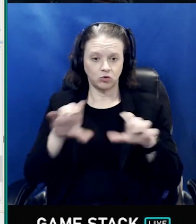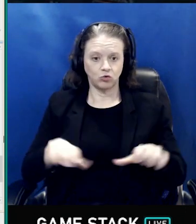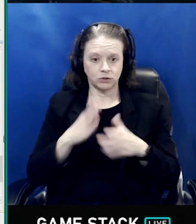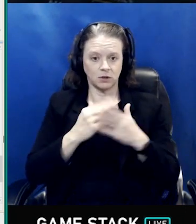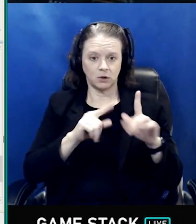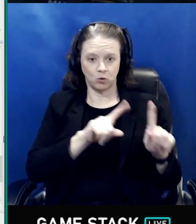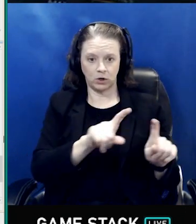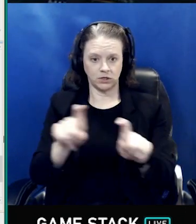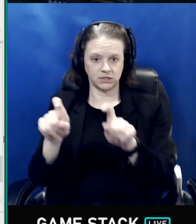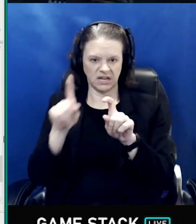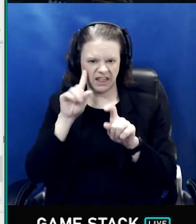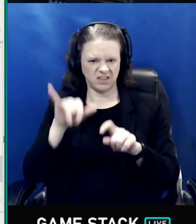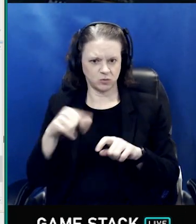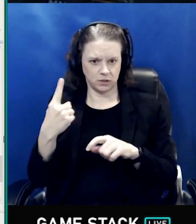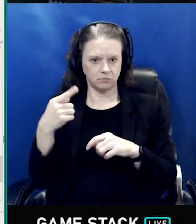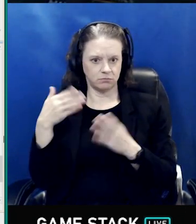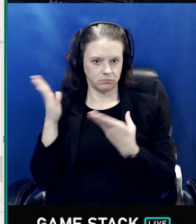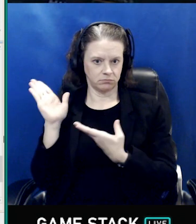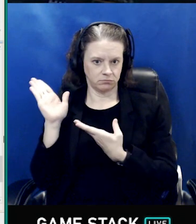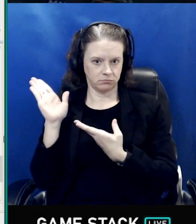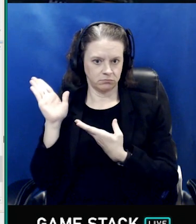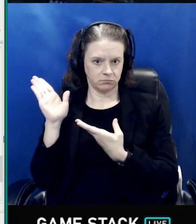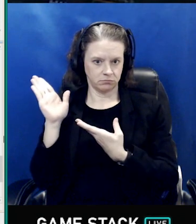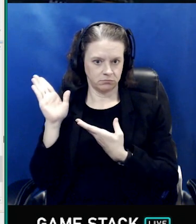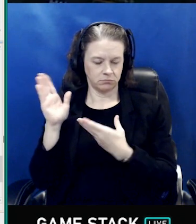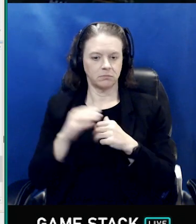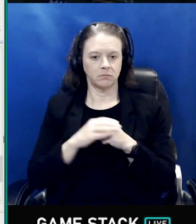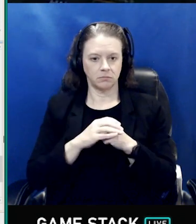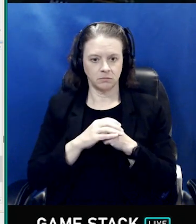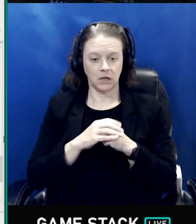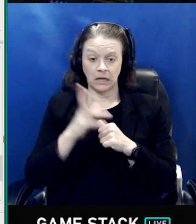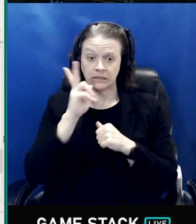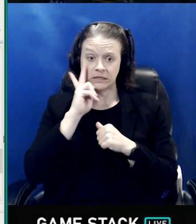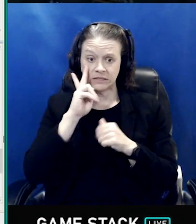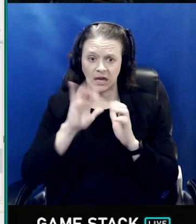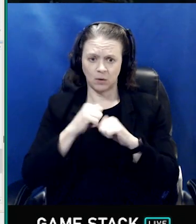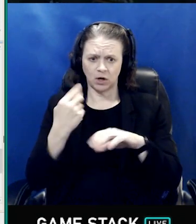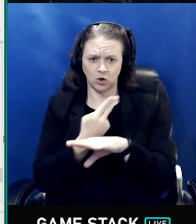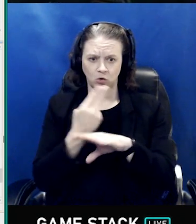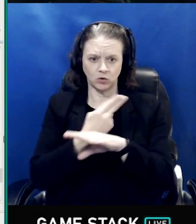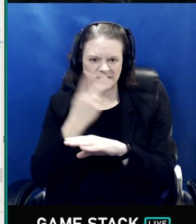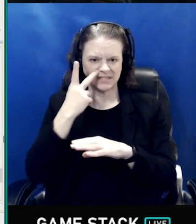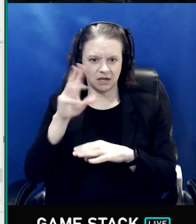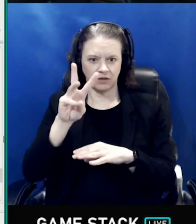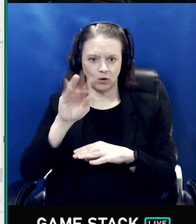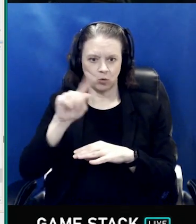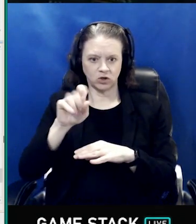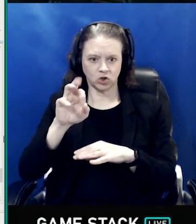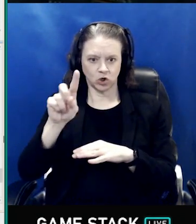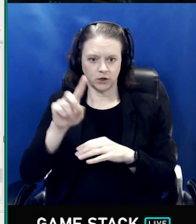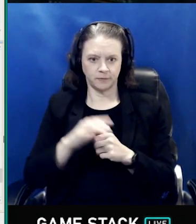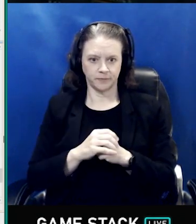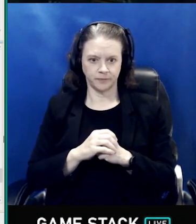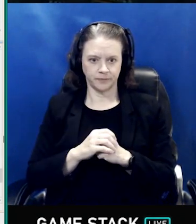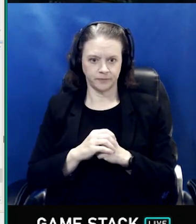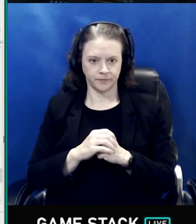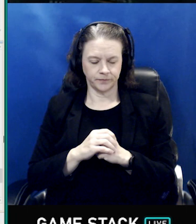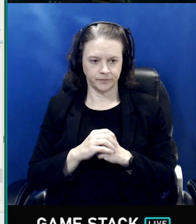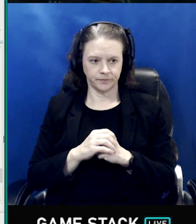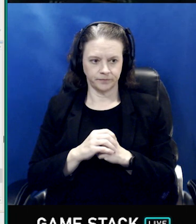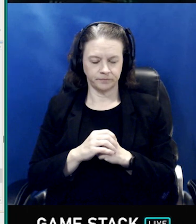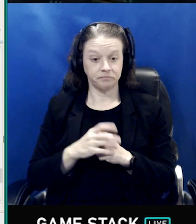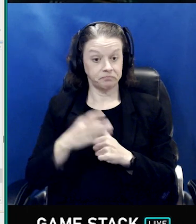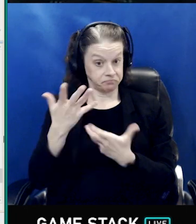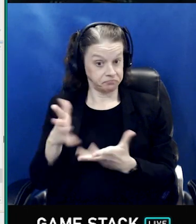one. Let's see how we can use and see the result. Yeah, as you see, we